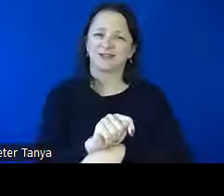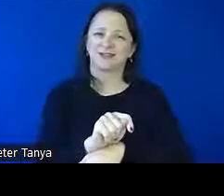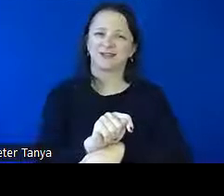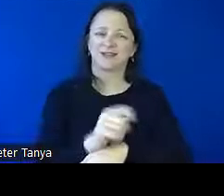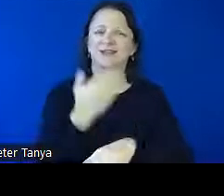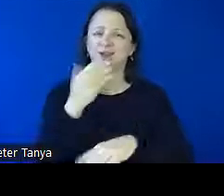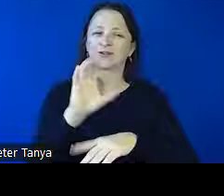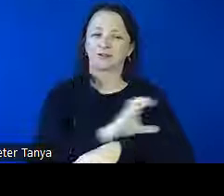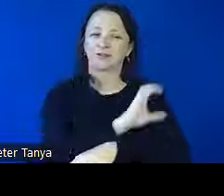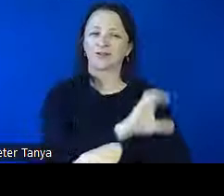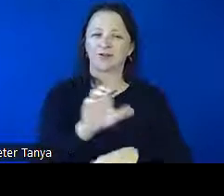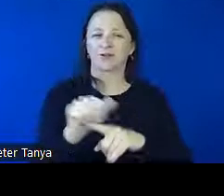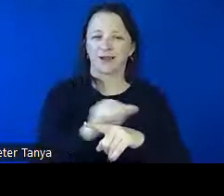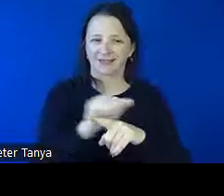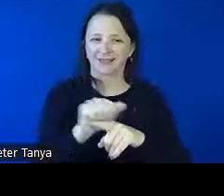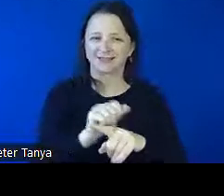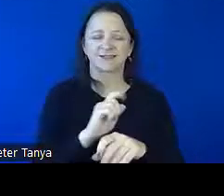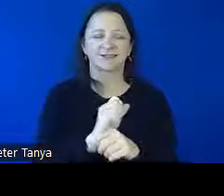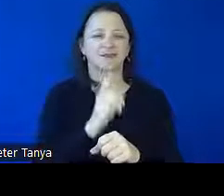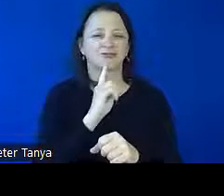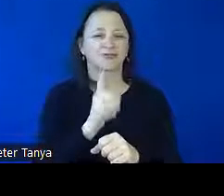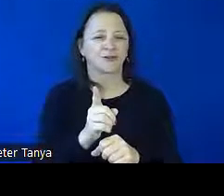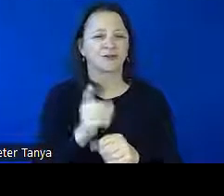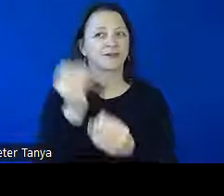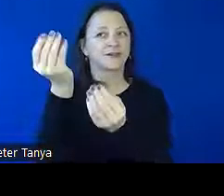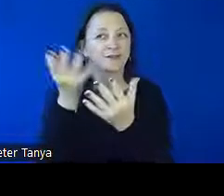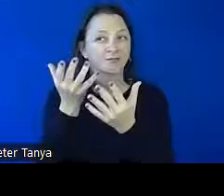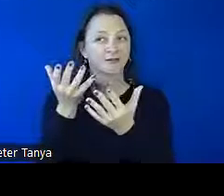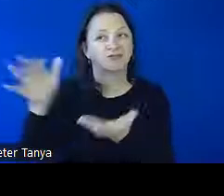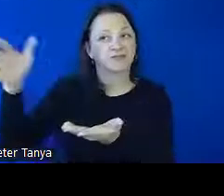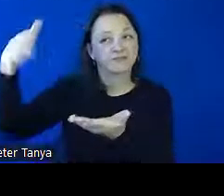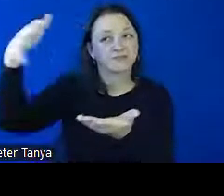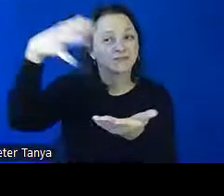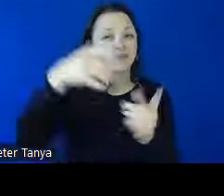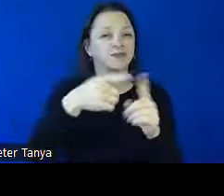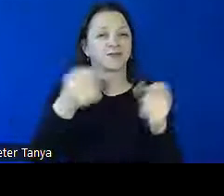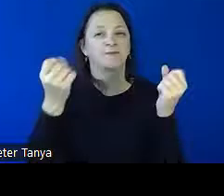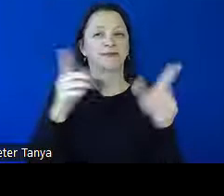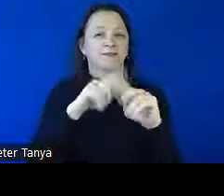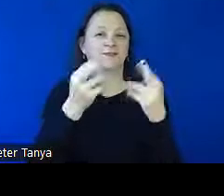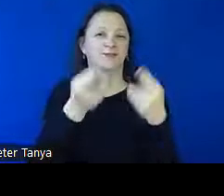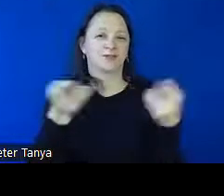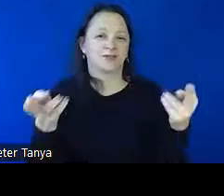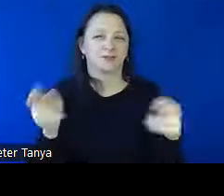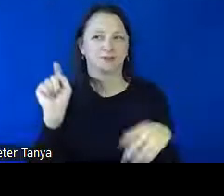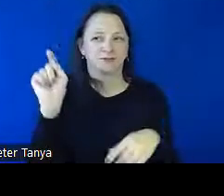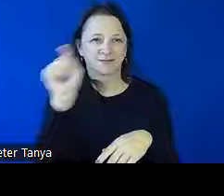clinical practice, to make sure that we're getting information from multiple sources